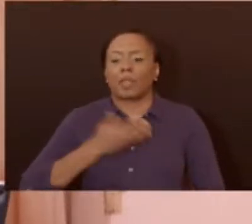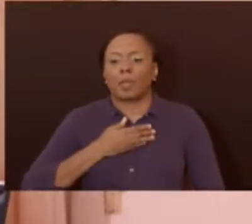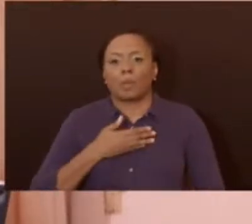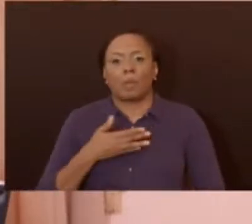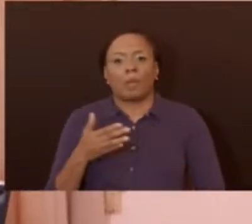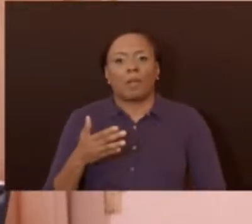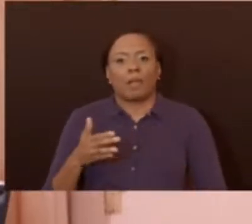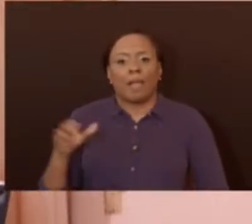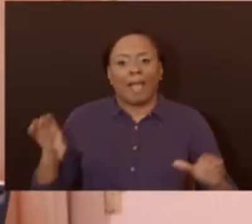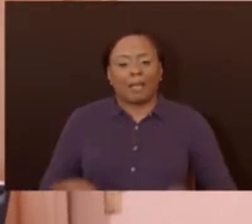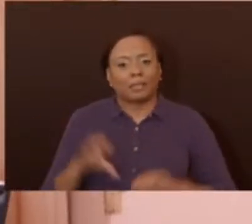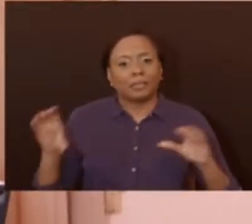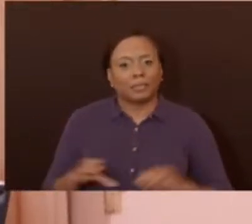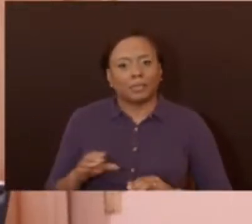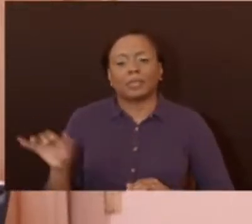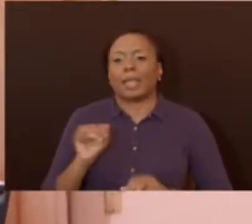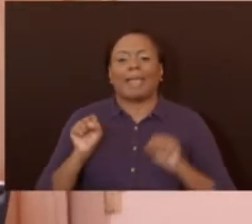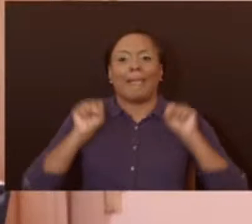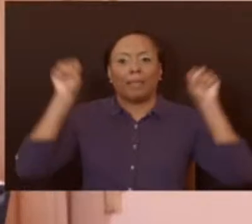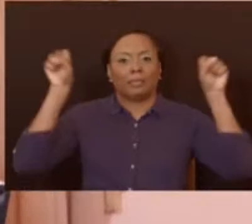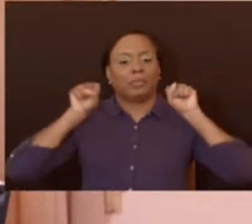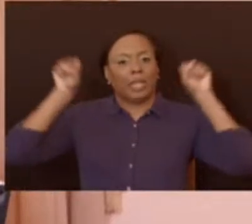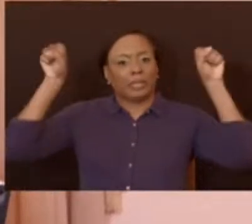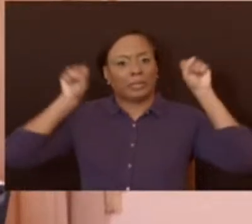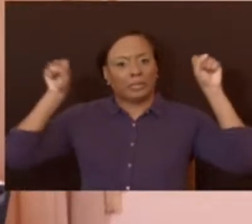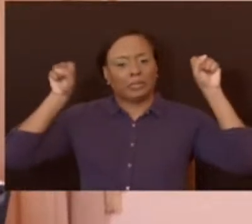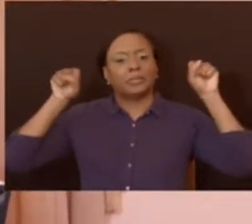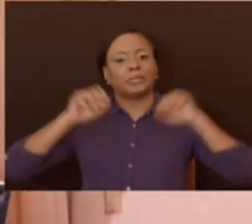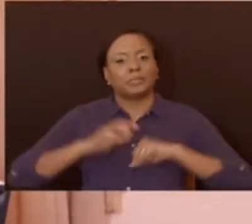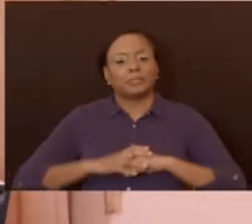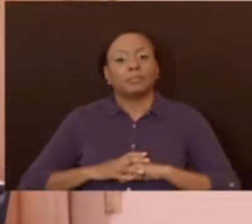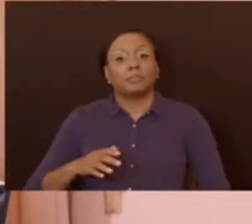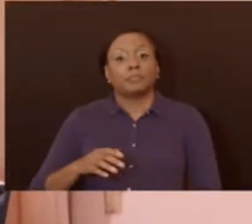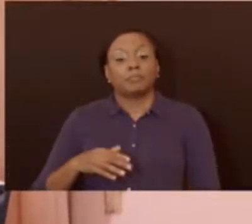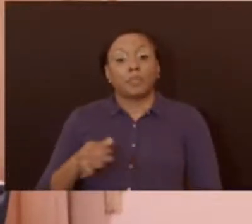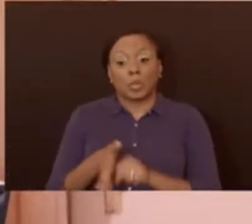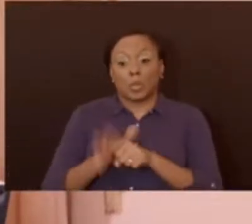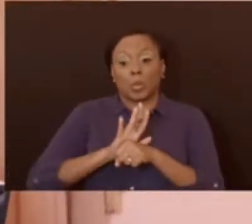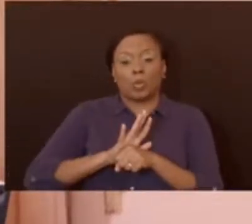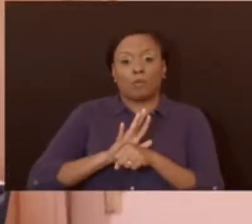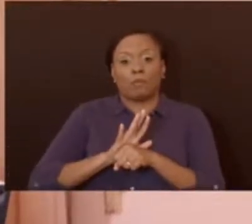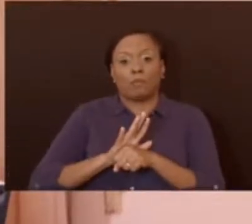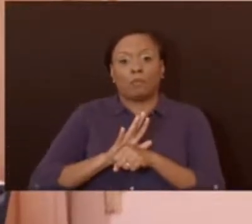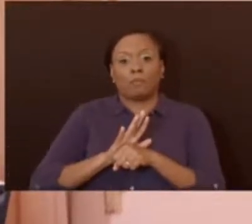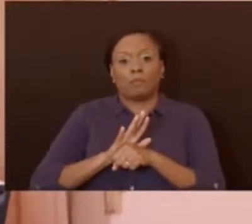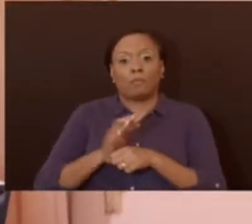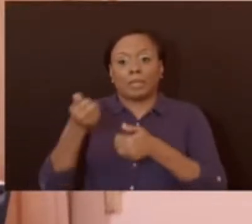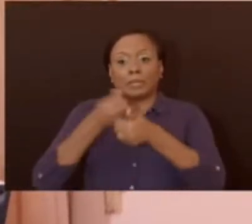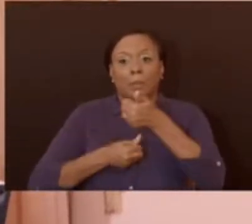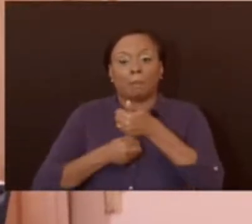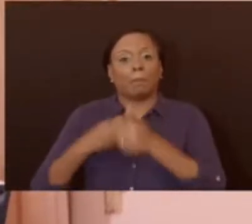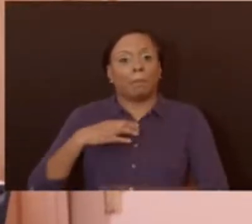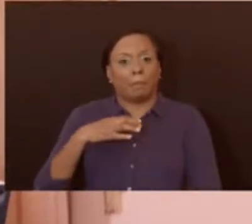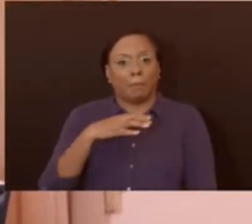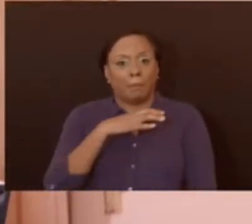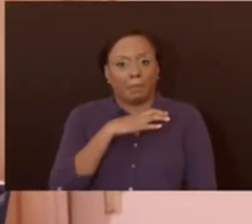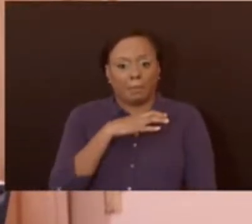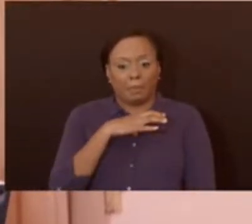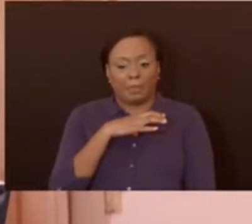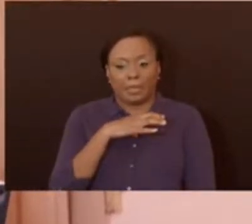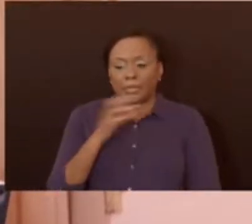things, the exercise side of things. The COVID subcommittee has determined, and the Prime Minister has accepted that